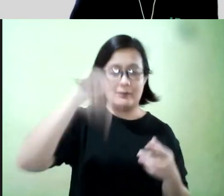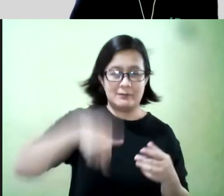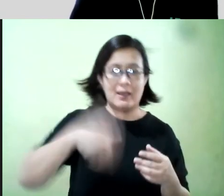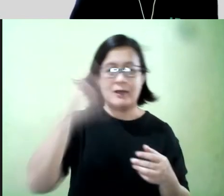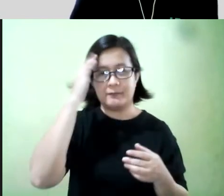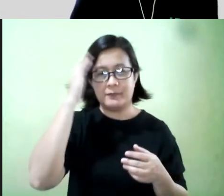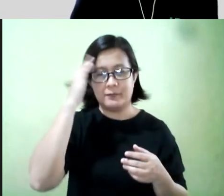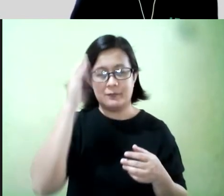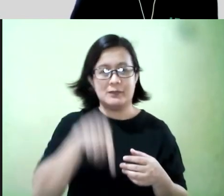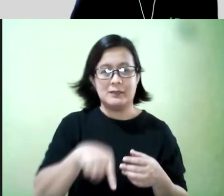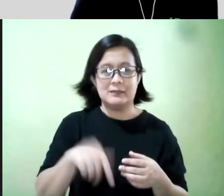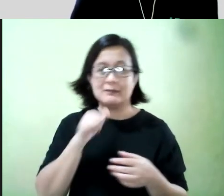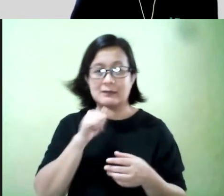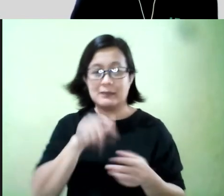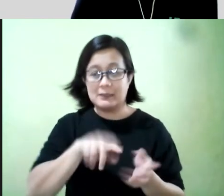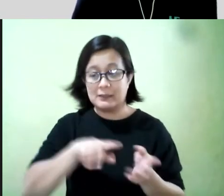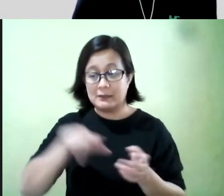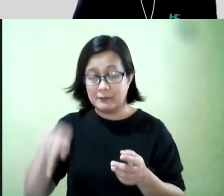to do. And